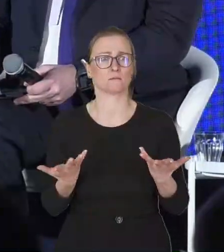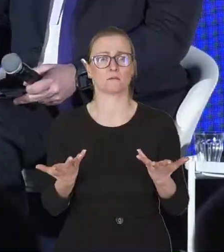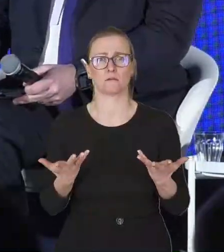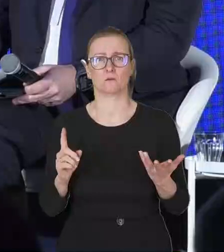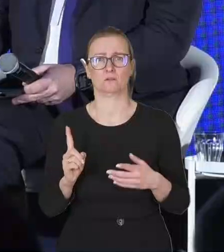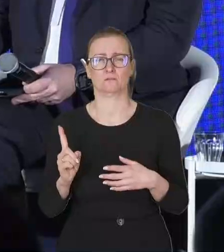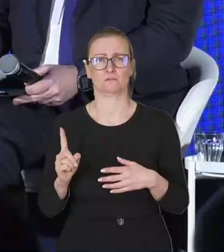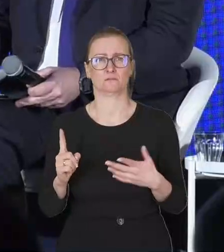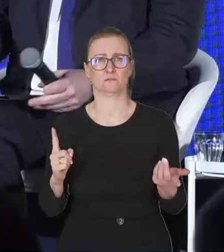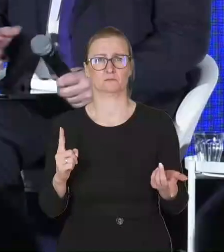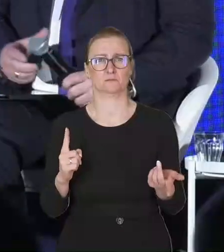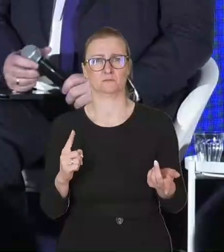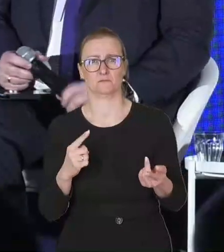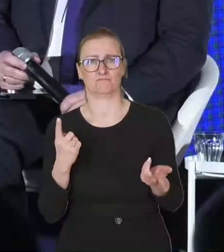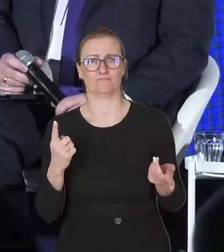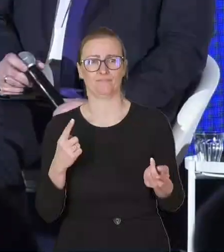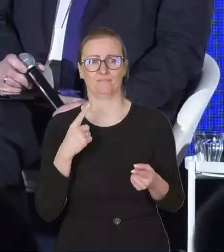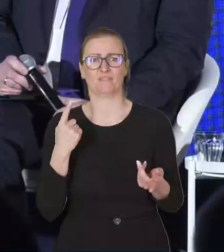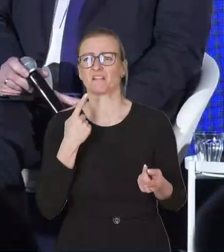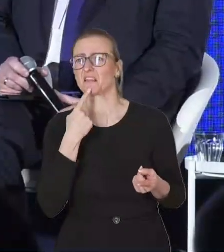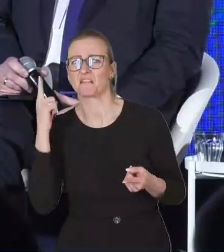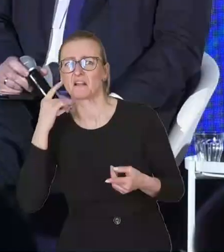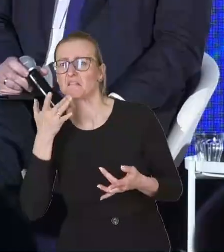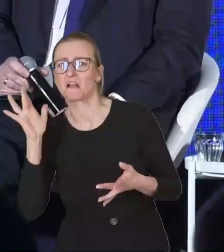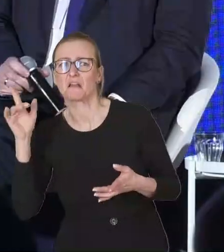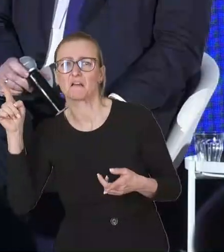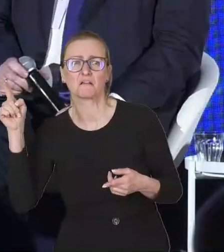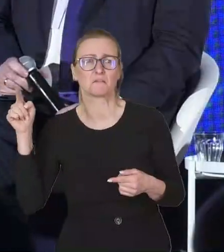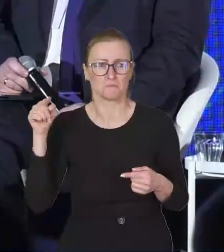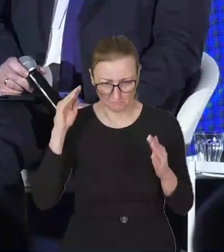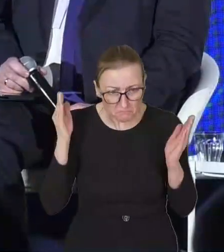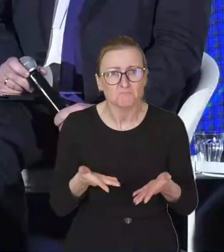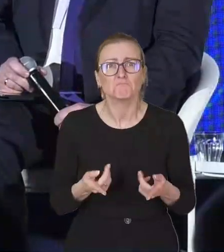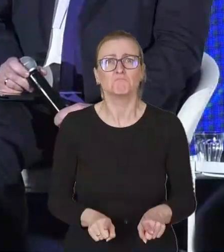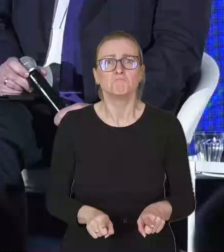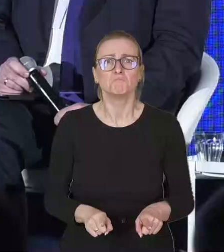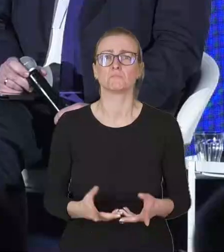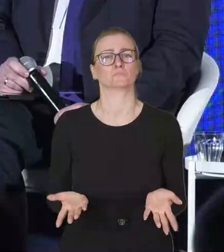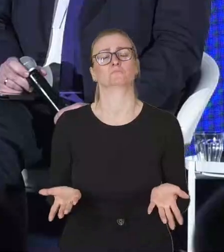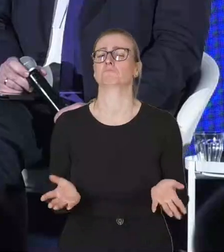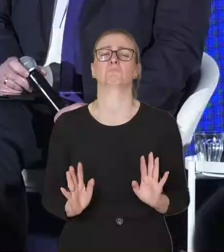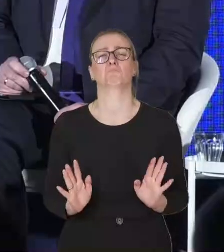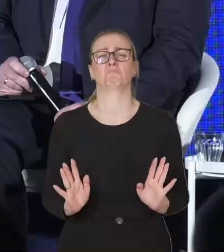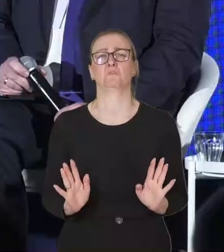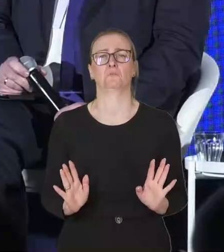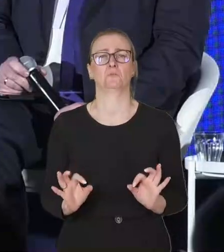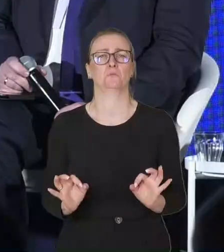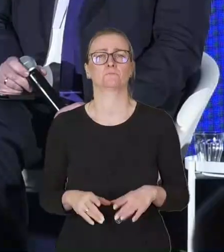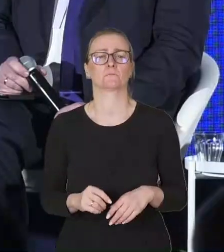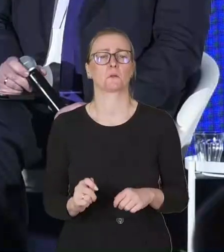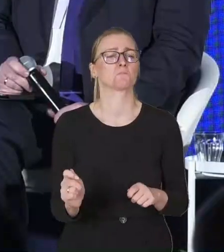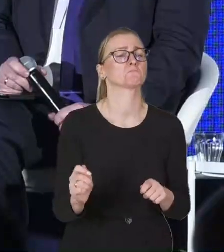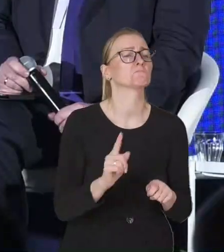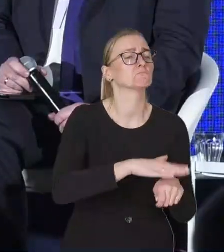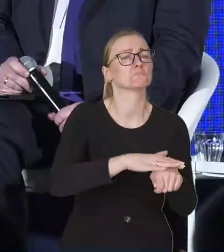to give people the understanding of the possibilities that might be, and they will try to navigate in